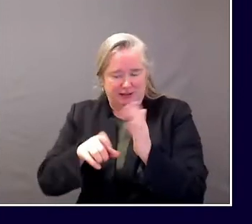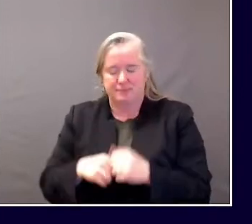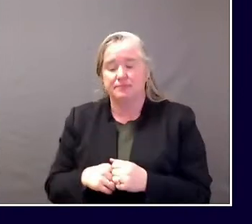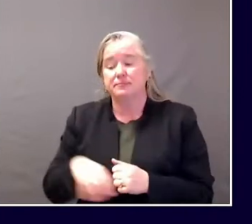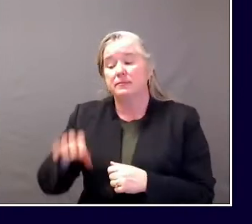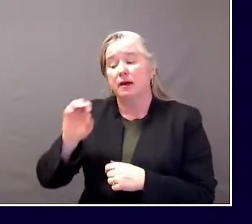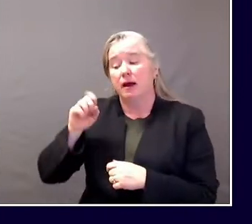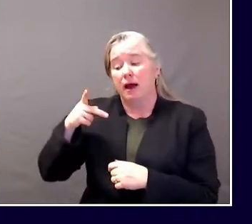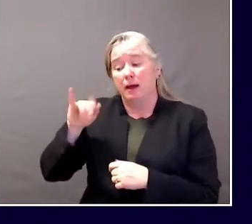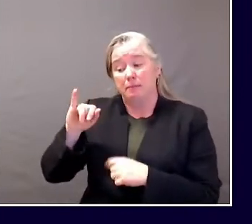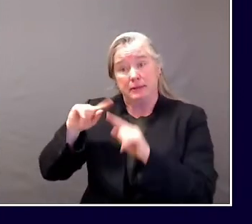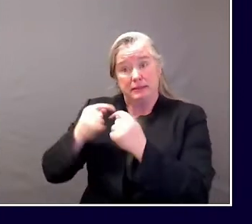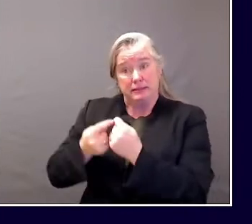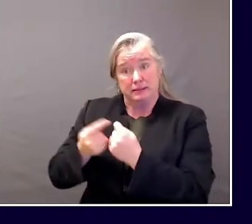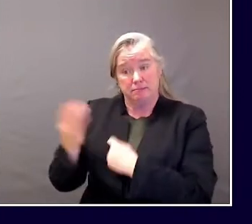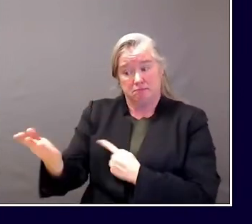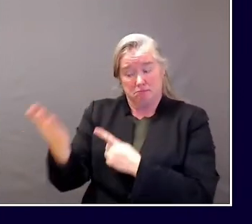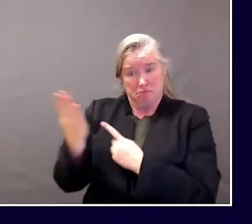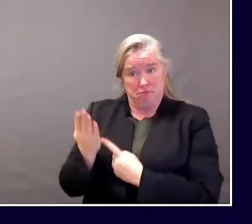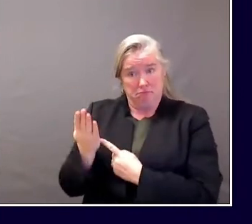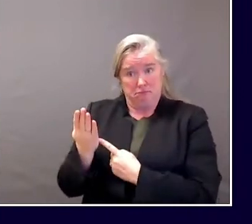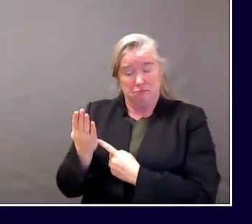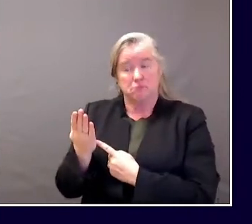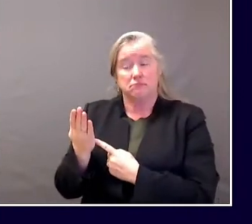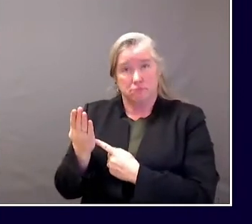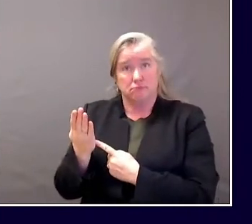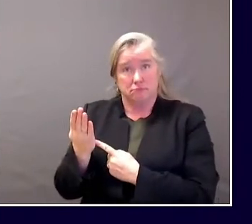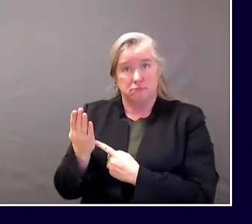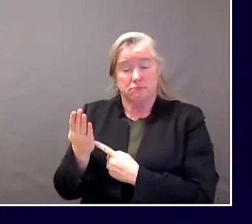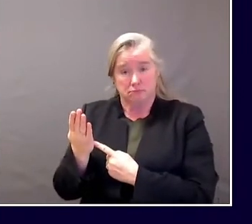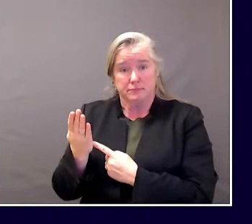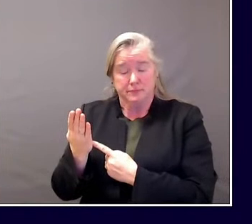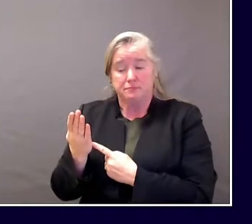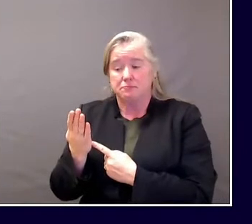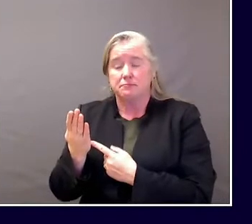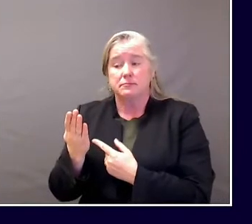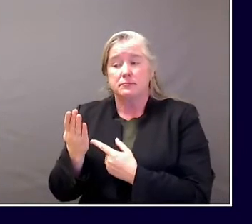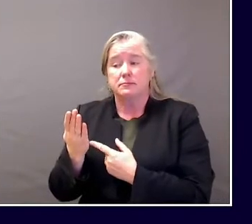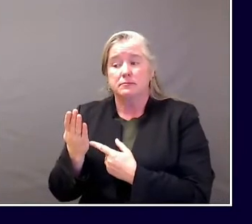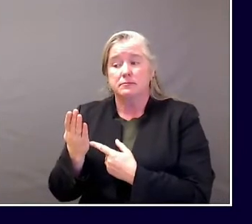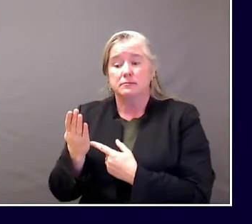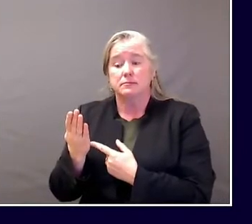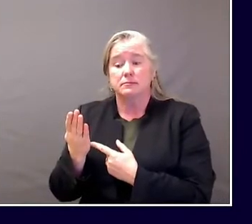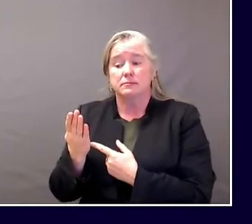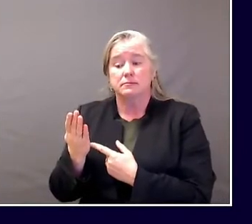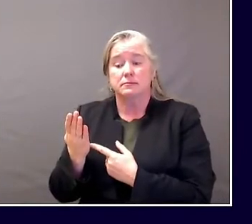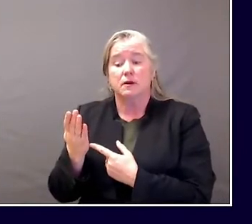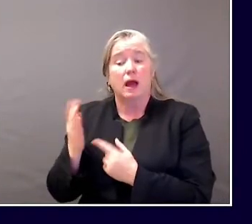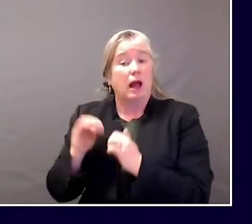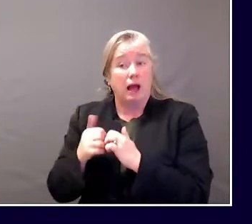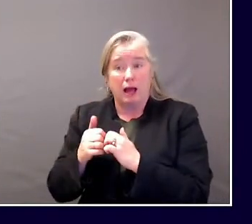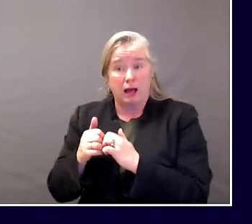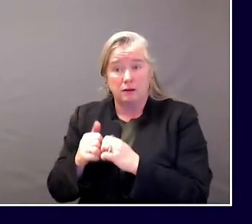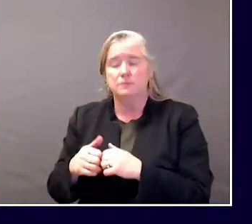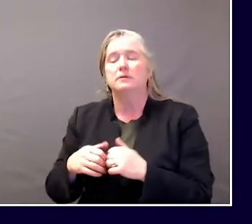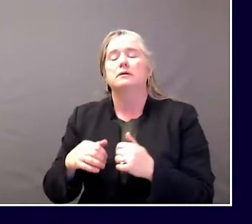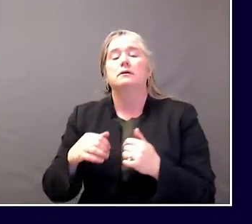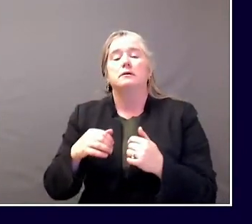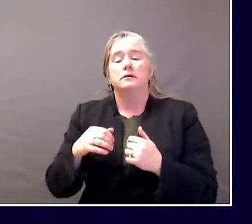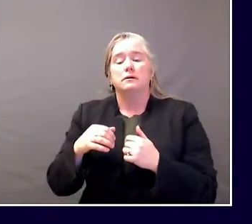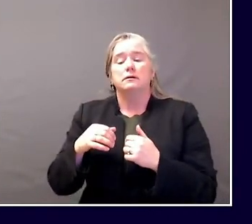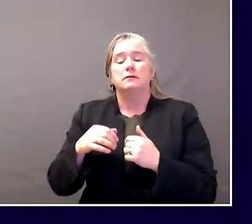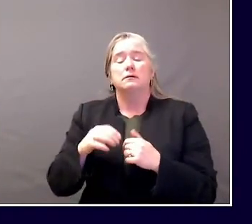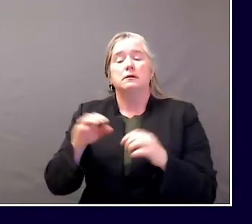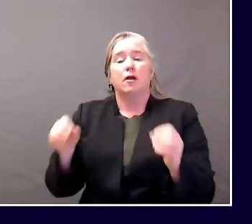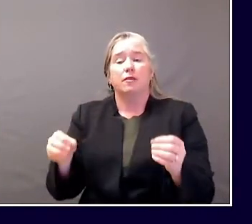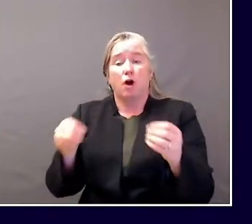receive information on deaths from our colleagues within the Maine CDC from a different office, the